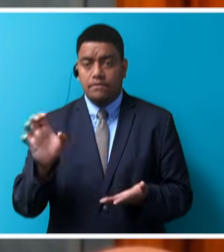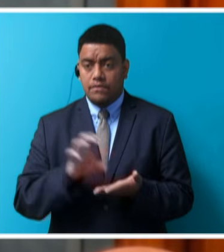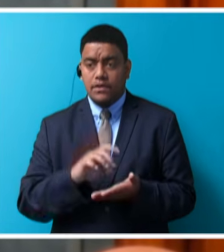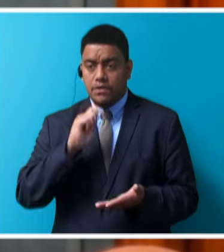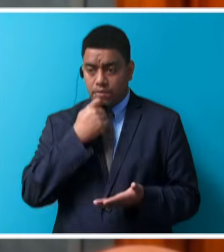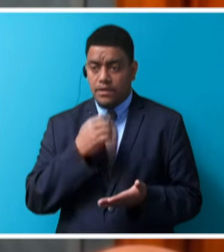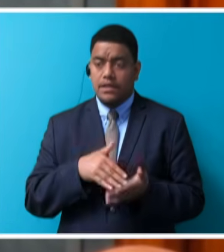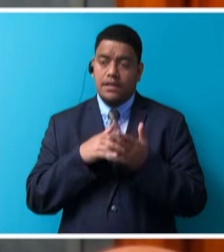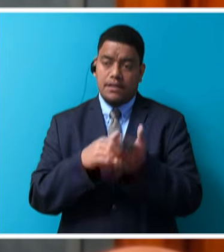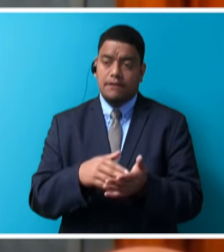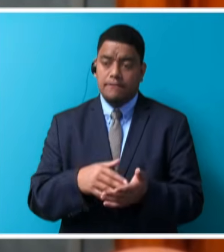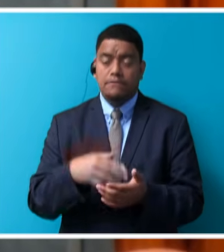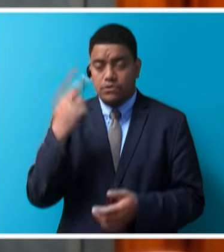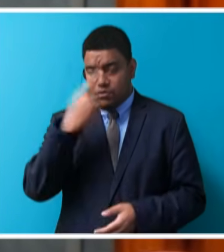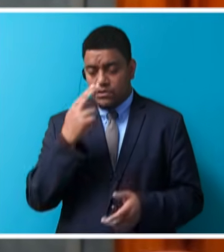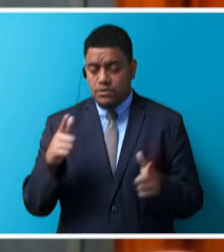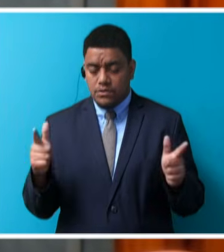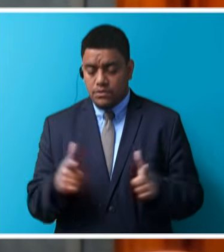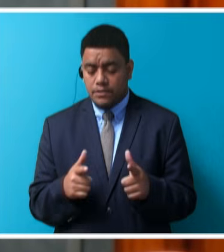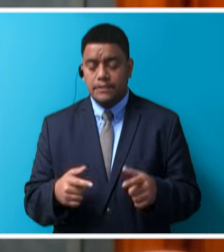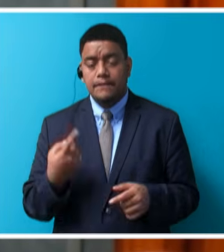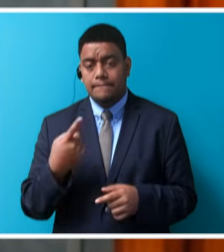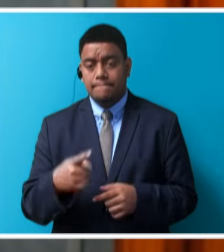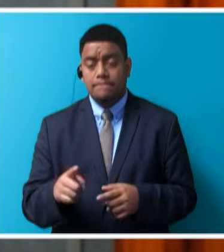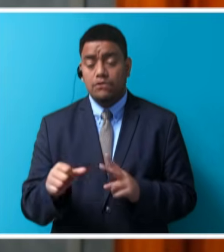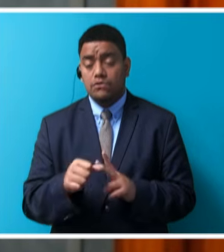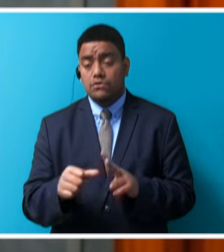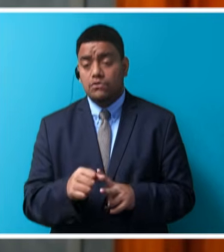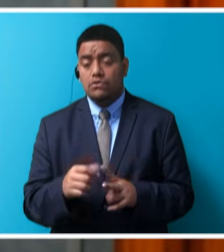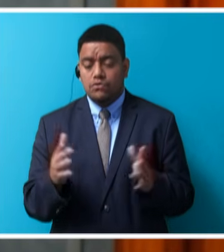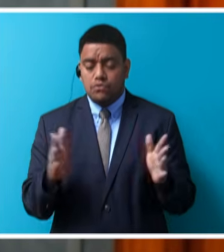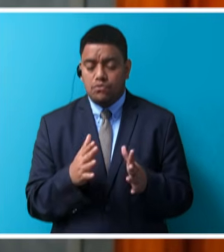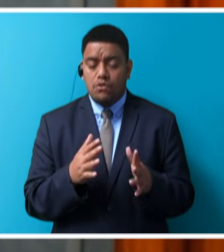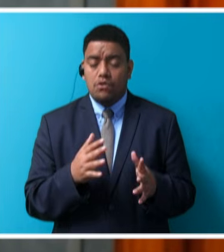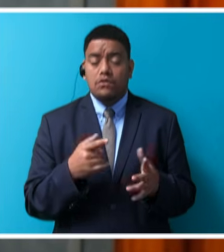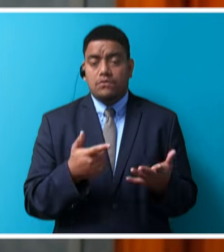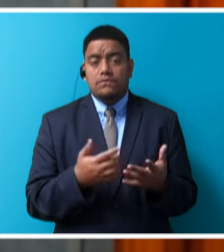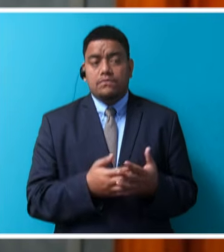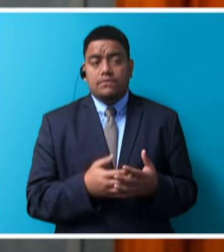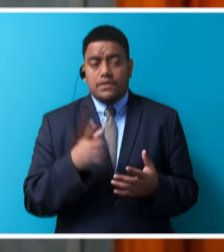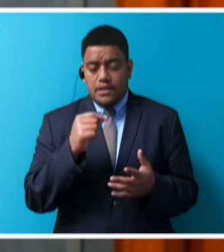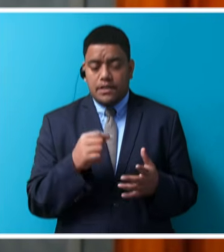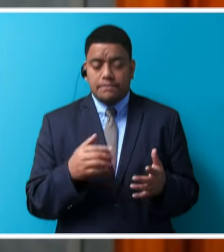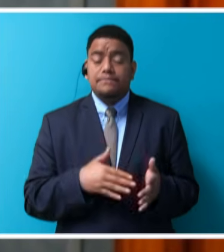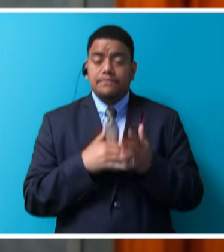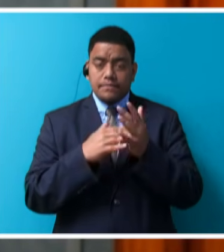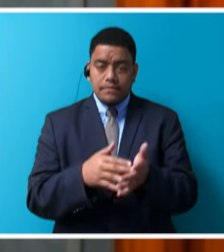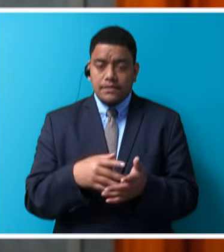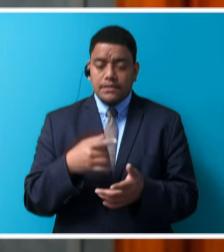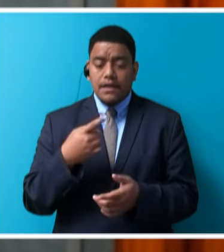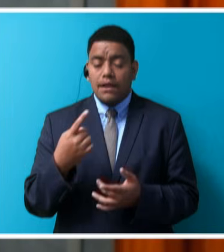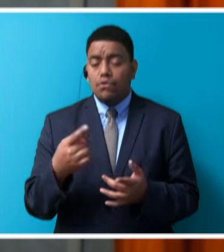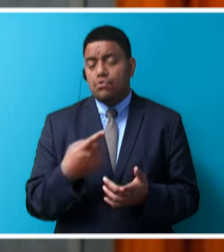address urgent risk reduction needs, particularly where smaller interventions can reduce exposure to